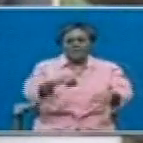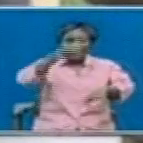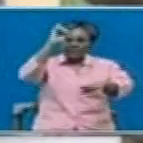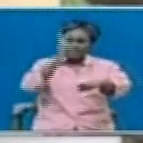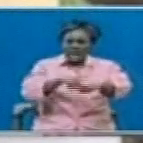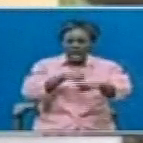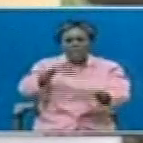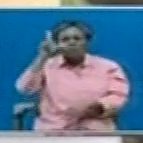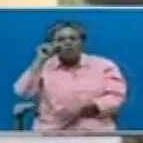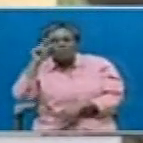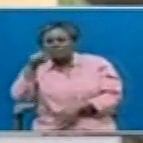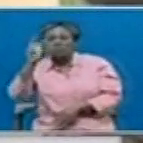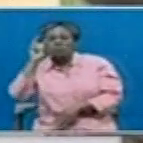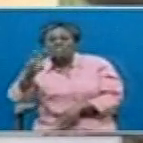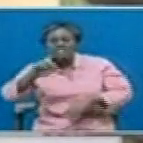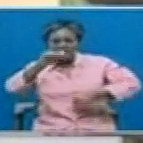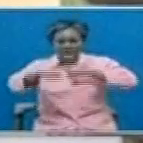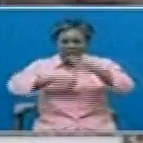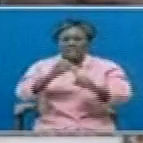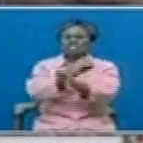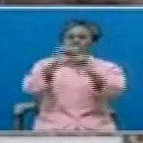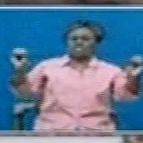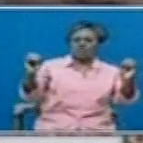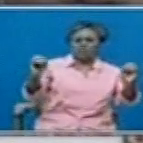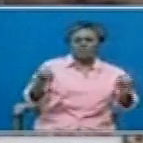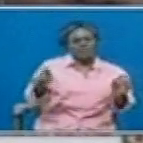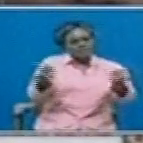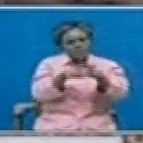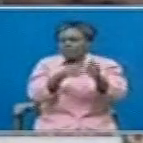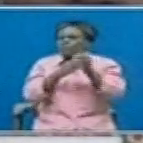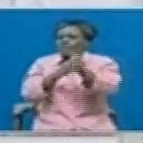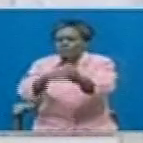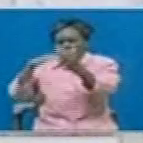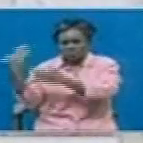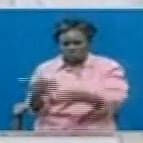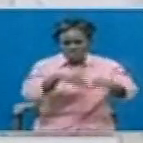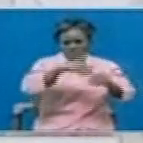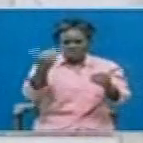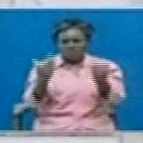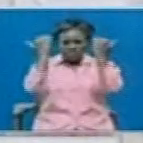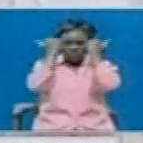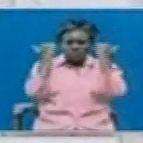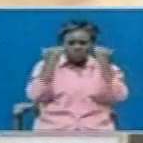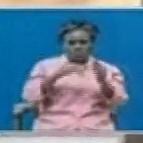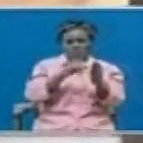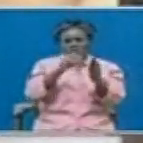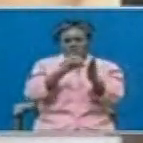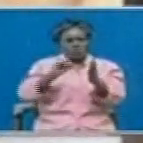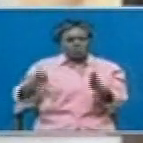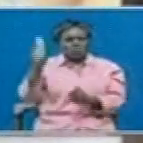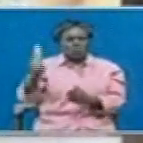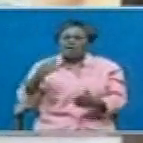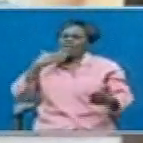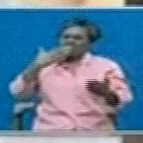Wakati wa Mombasa mliona vile hakureact. The leaders present welcomed the withdrawal of charges against President Uhuru. Nataka